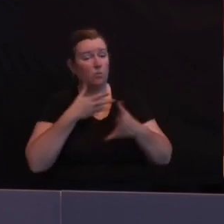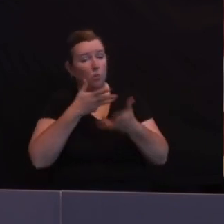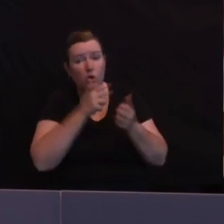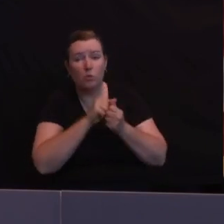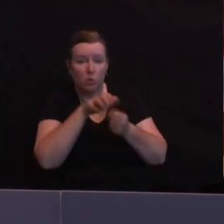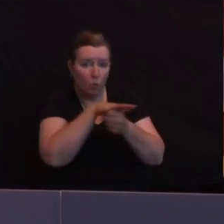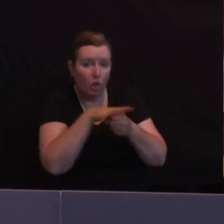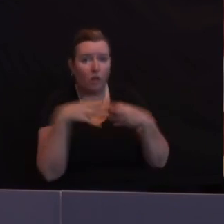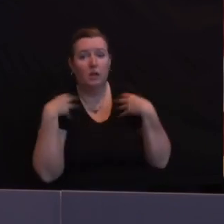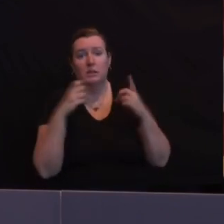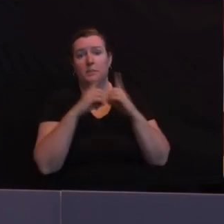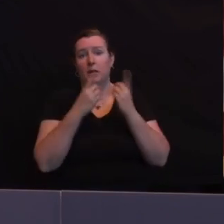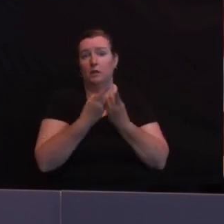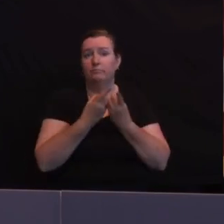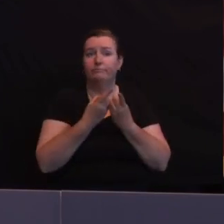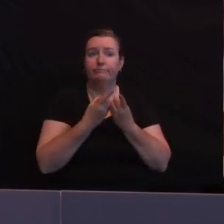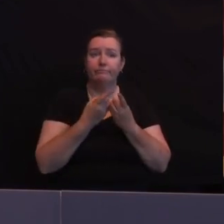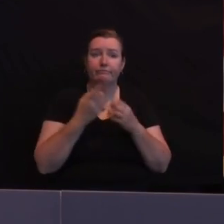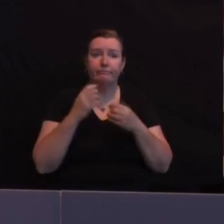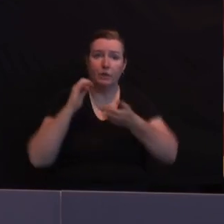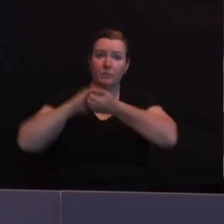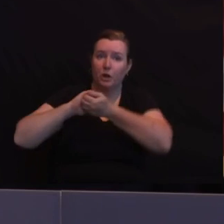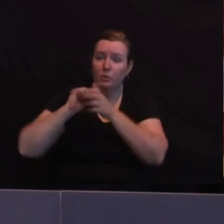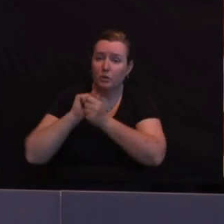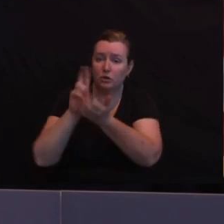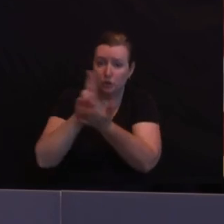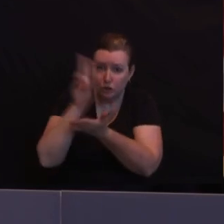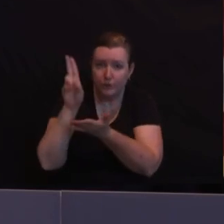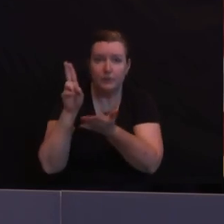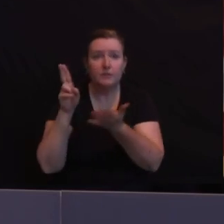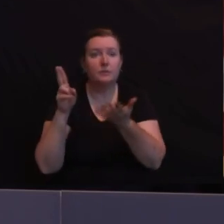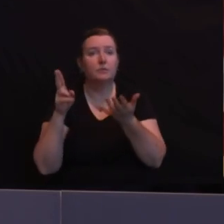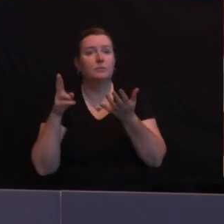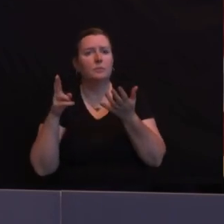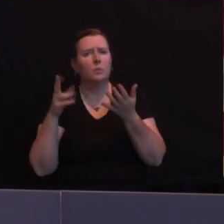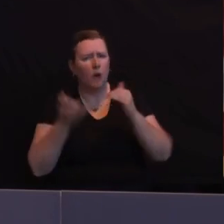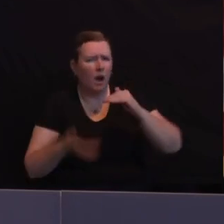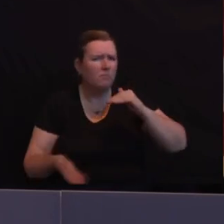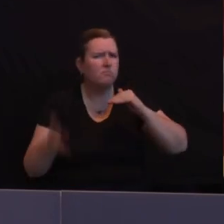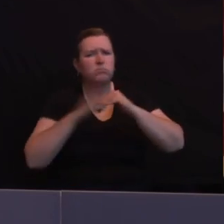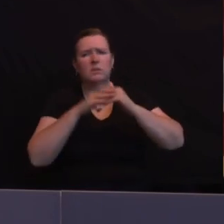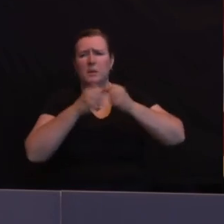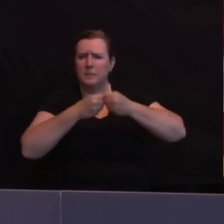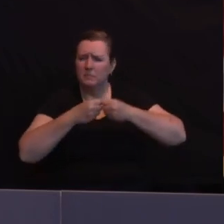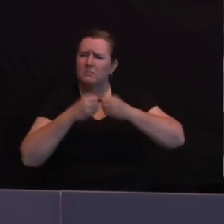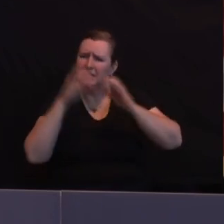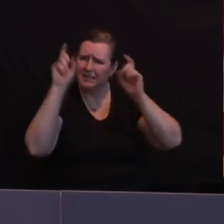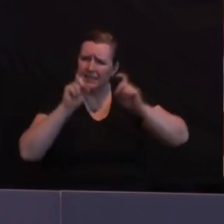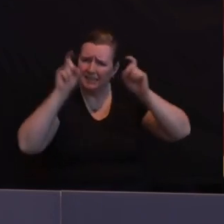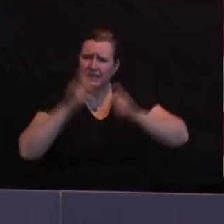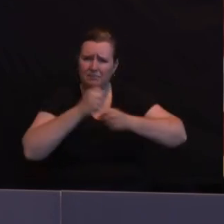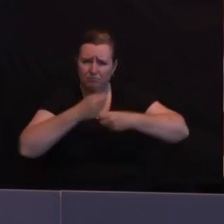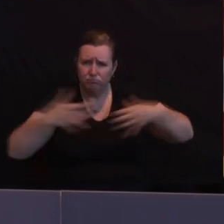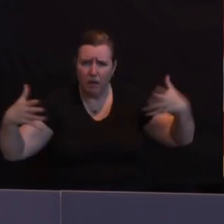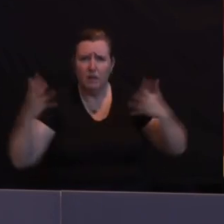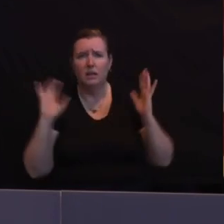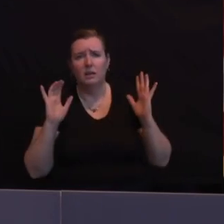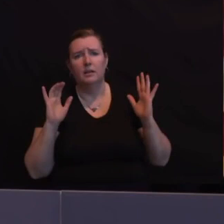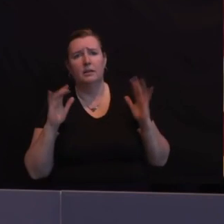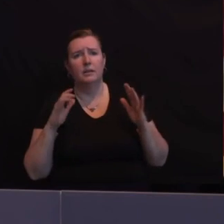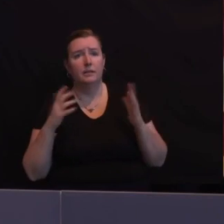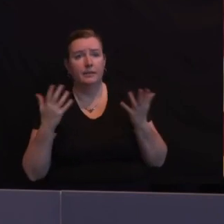university partners in those counties to expand testing for asymptomatic persons and to ensure contacts are